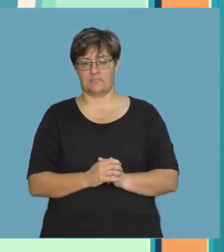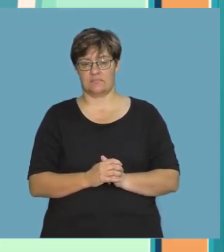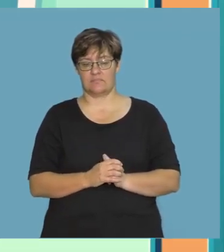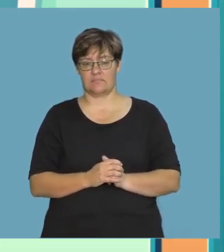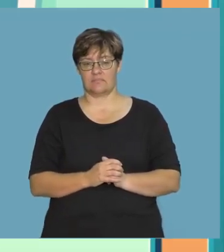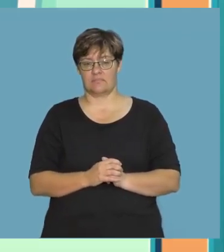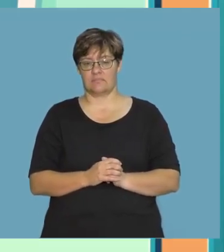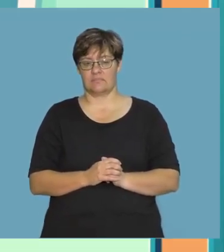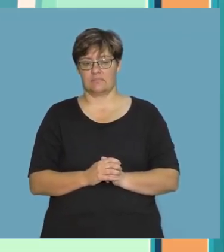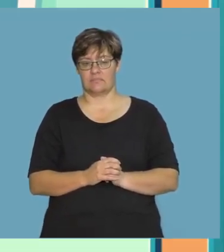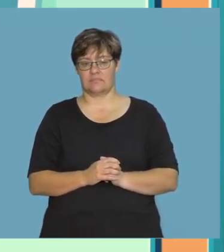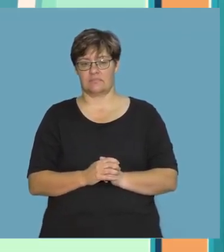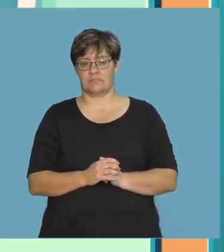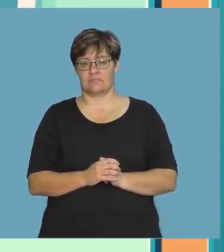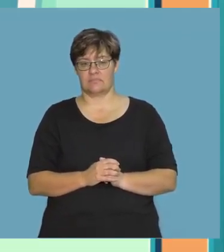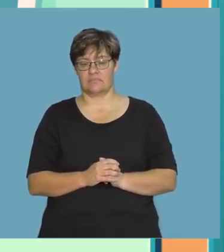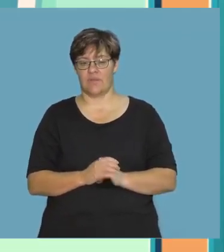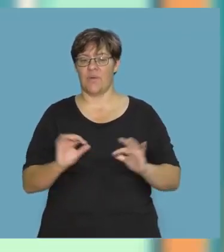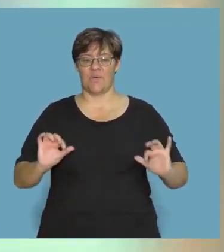That's well done.